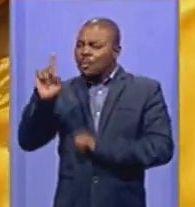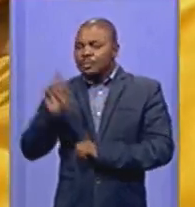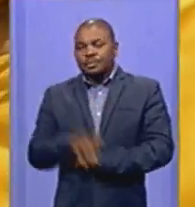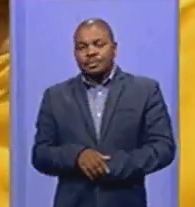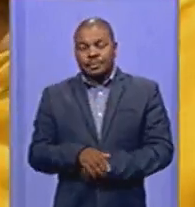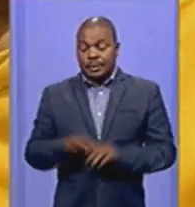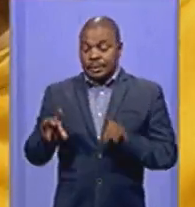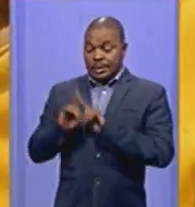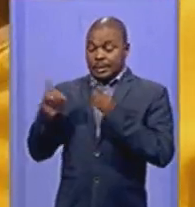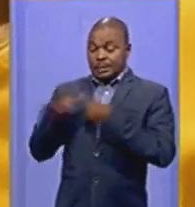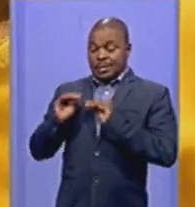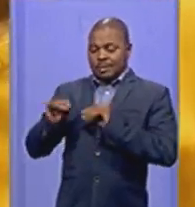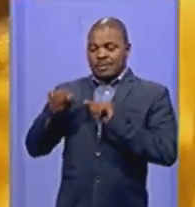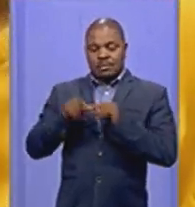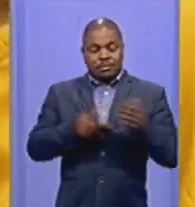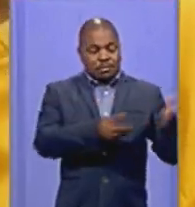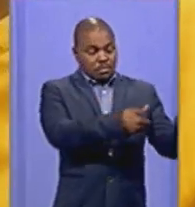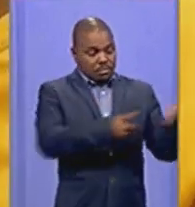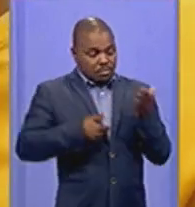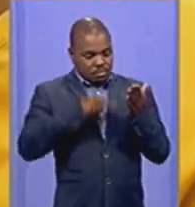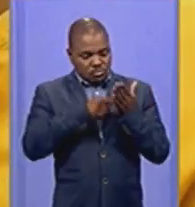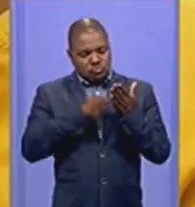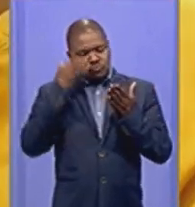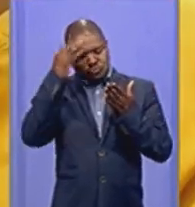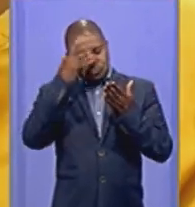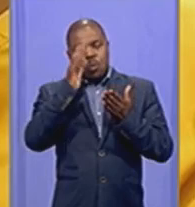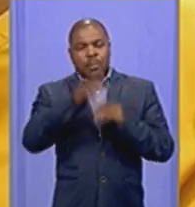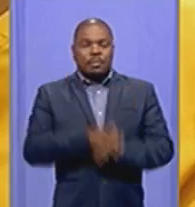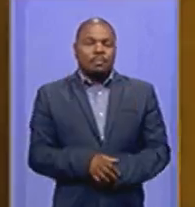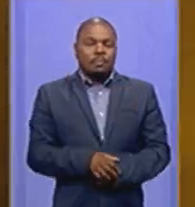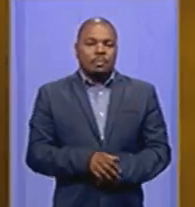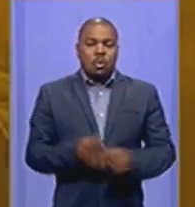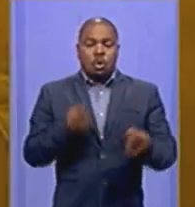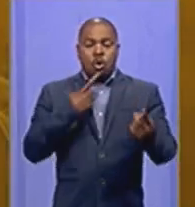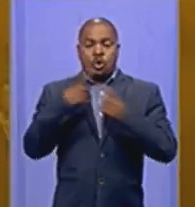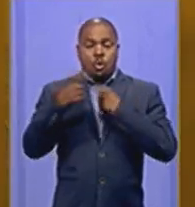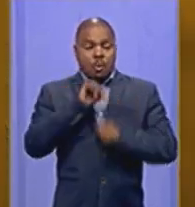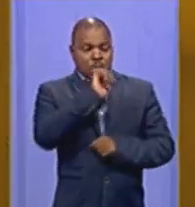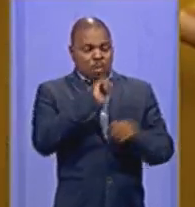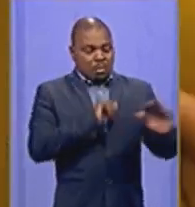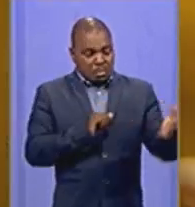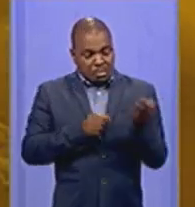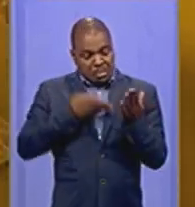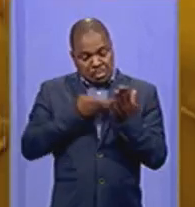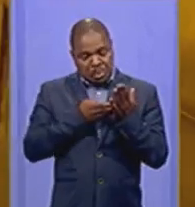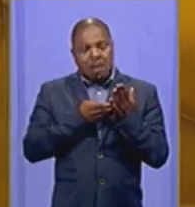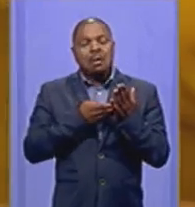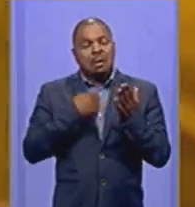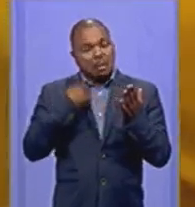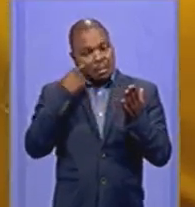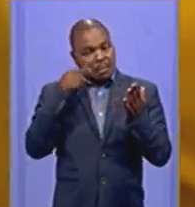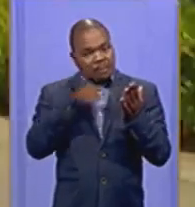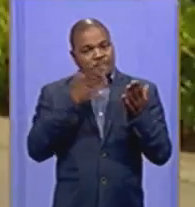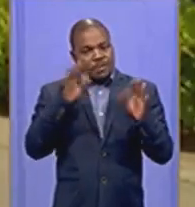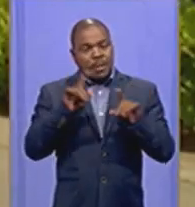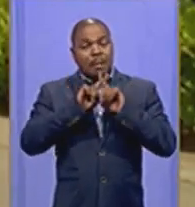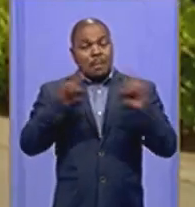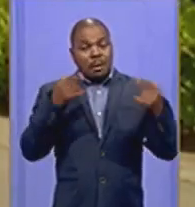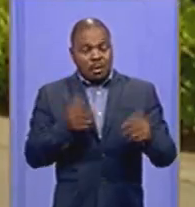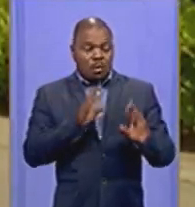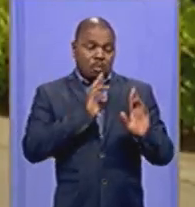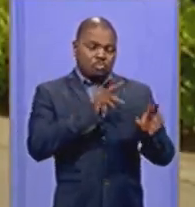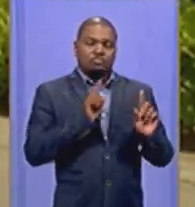le tlile go sekaseka memorantamo. Re bone ditletlebo tsa bona, but gona jwale re ka se kgone go di